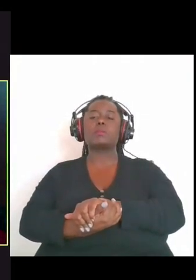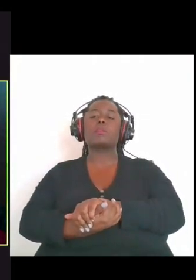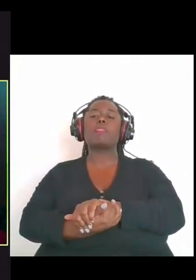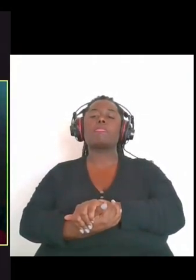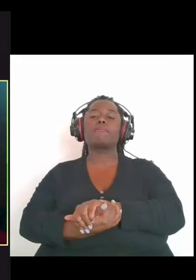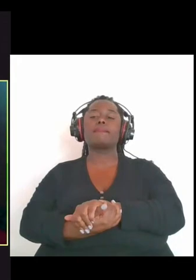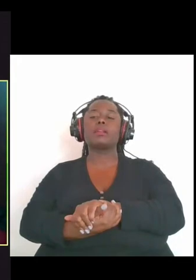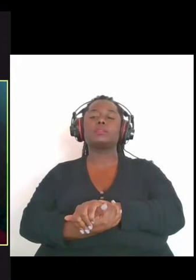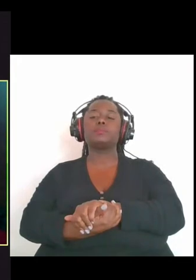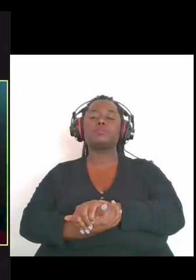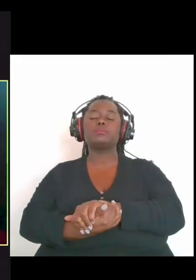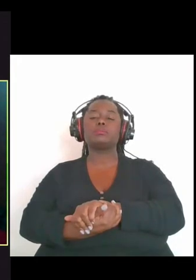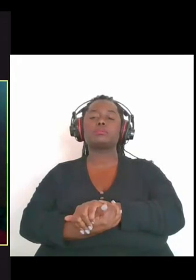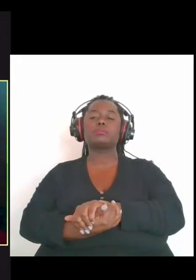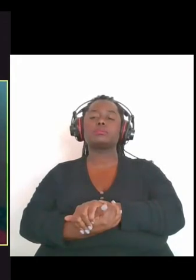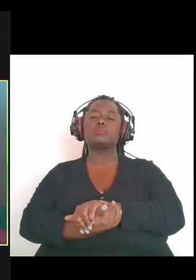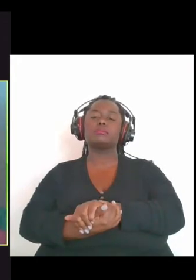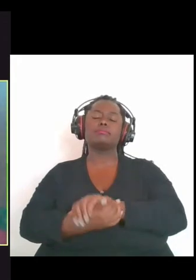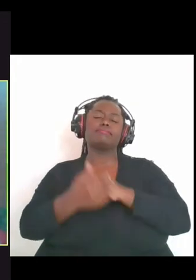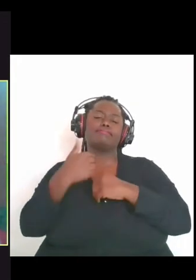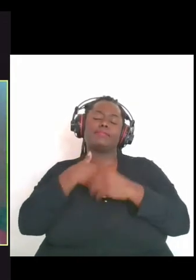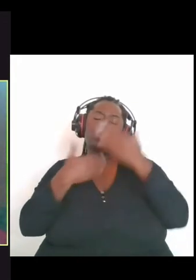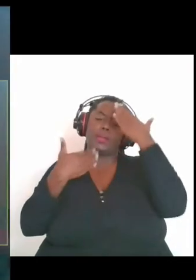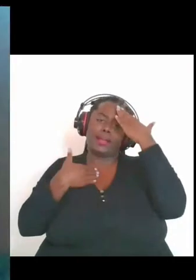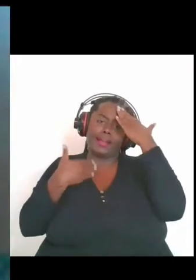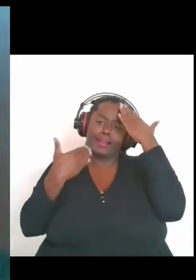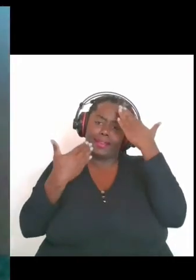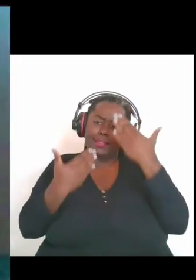thank you very much